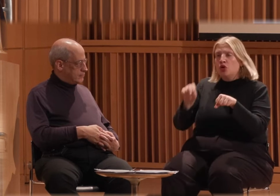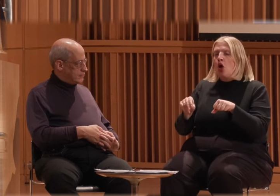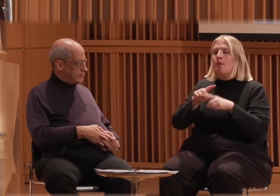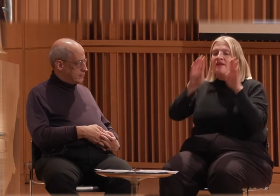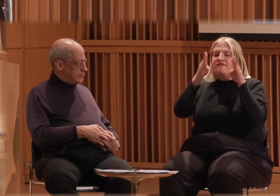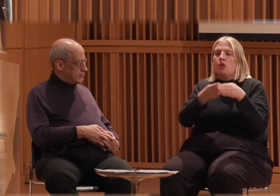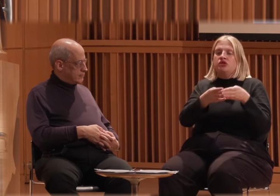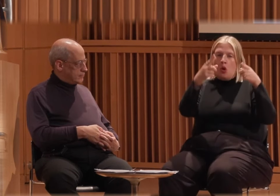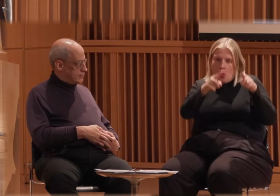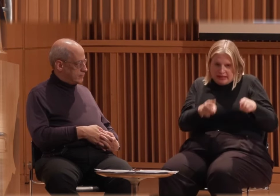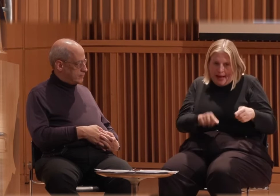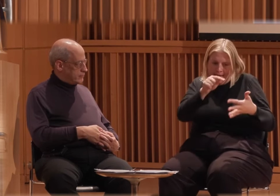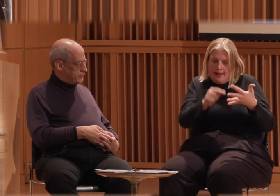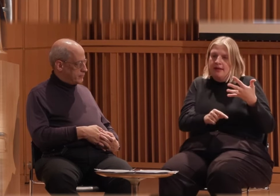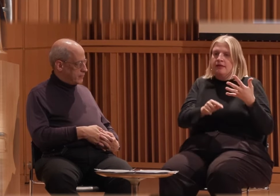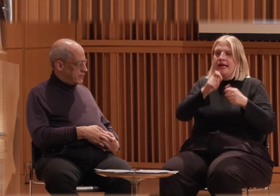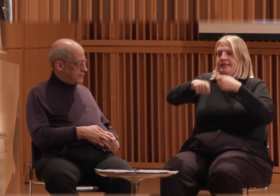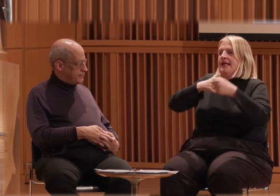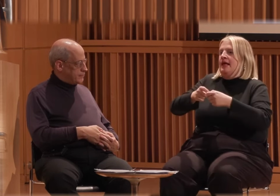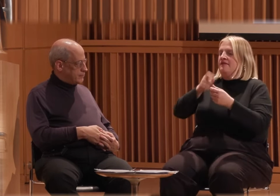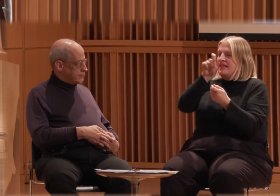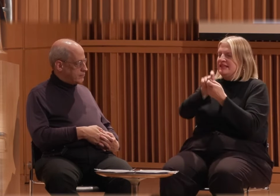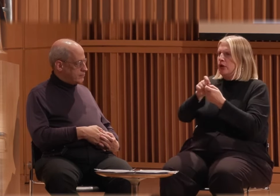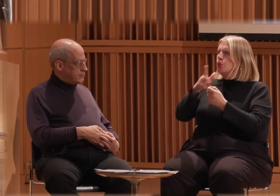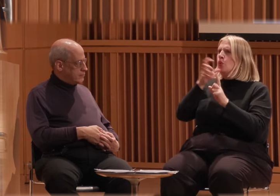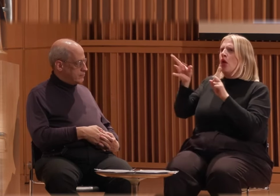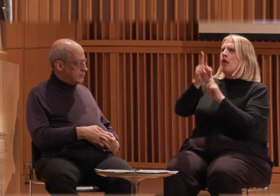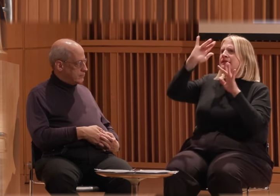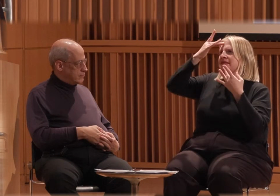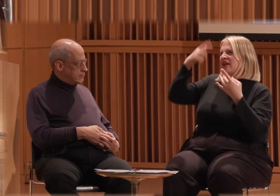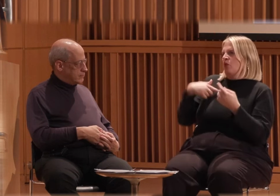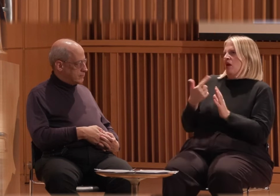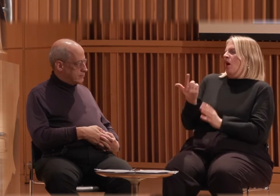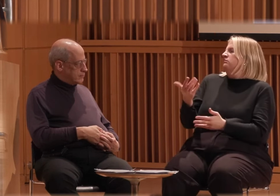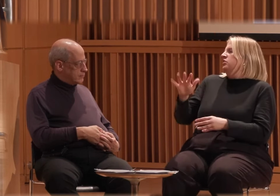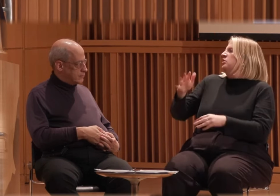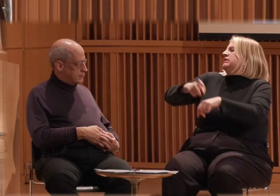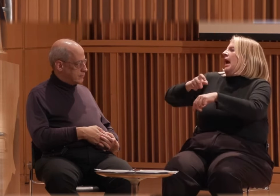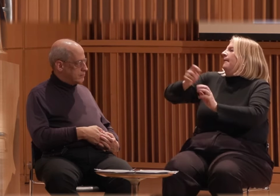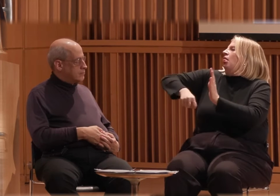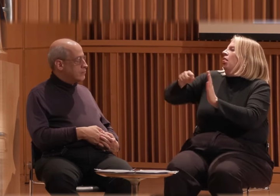than the exact profile of who got sick for a while.